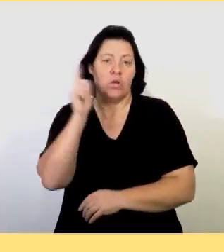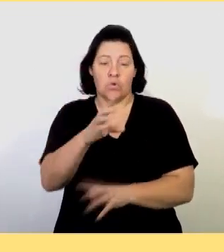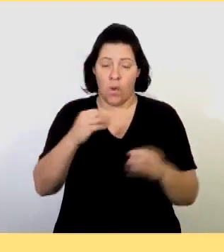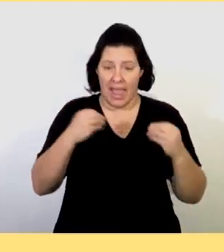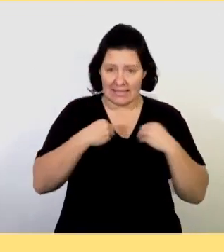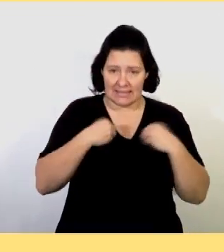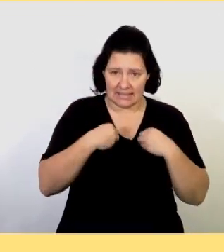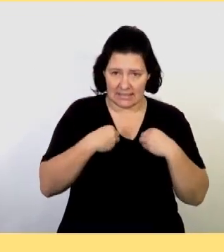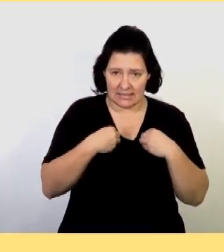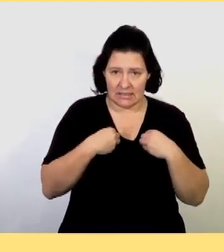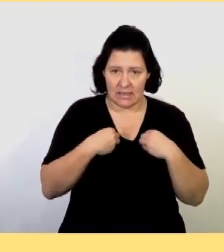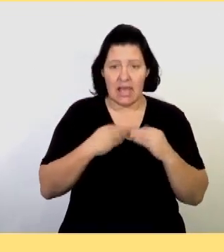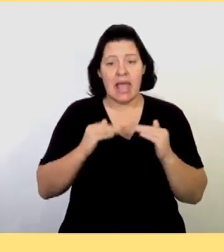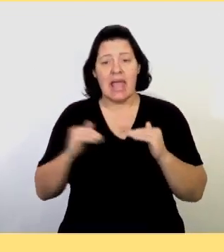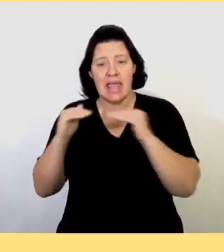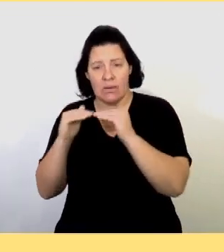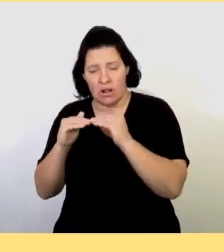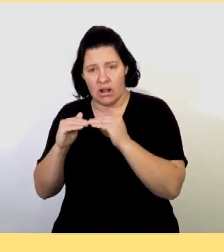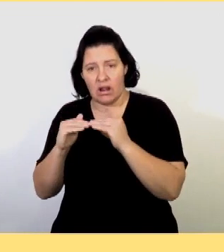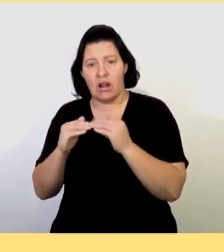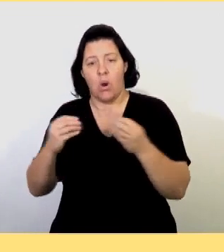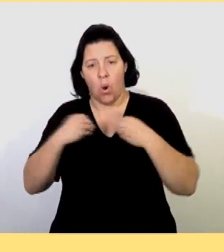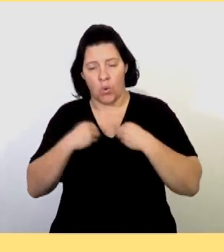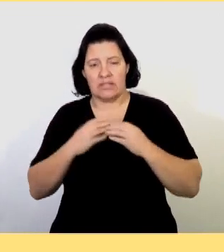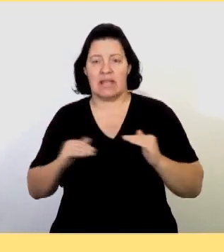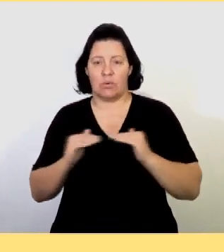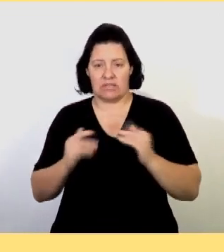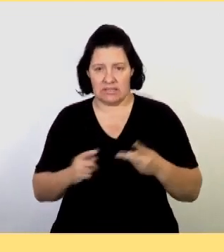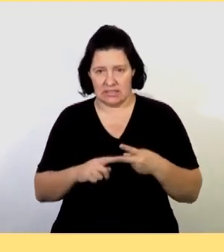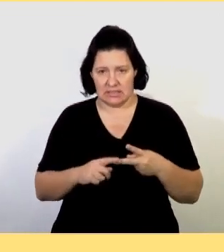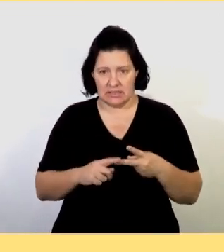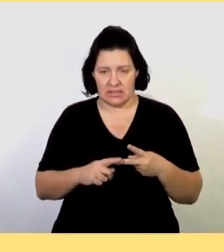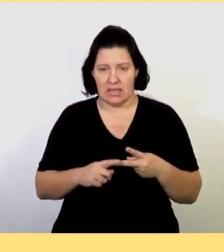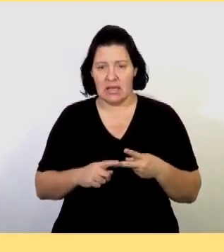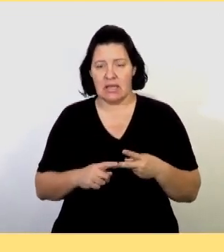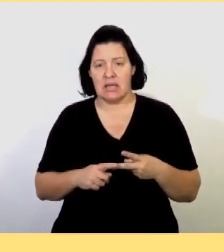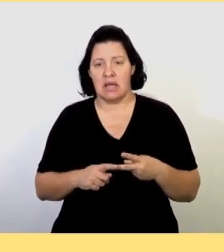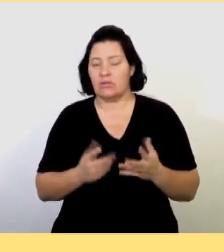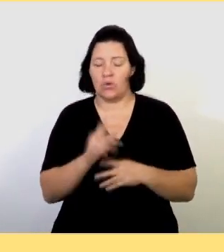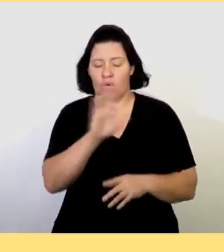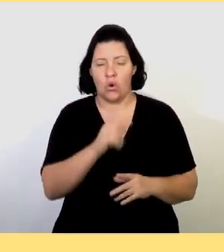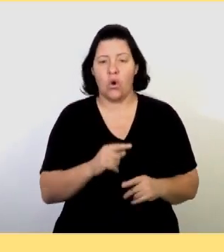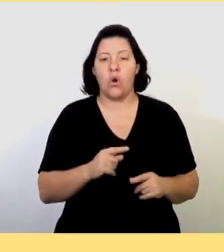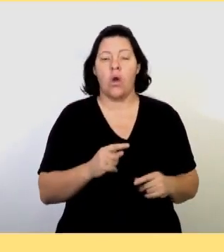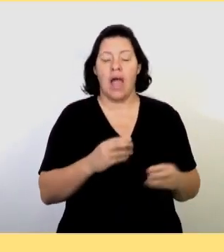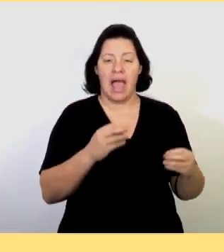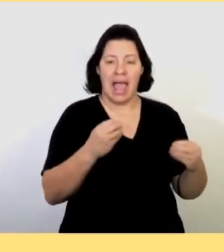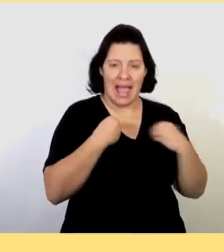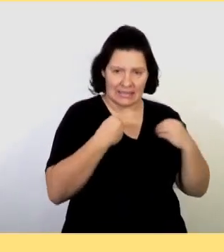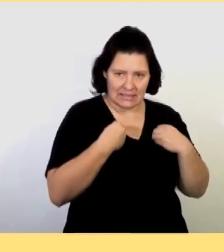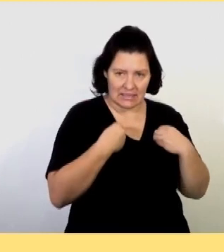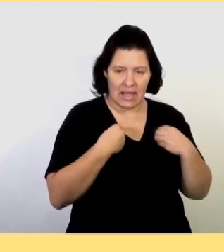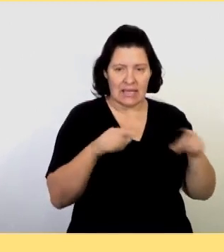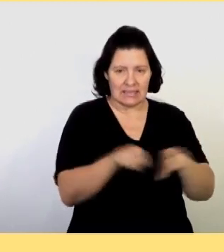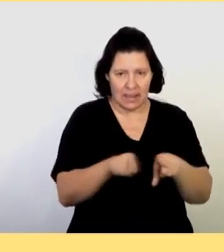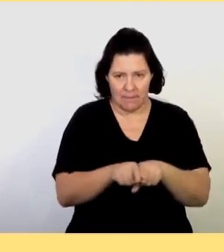your assets are equal to owner's equity is equal, sorry, your assets are equal to